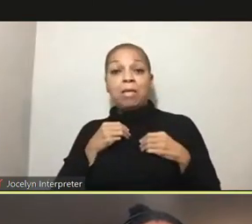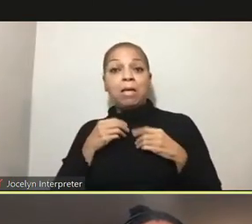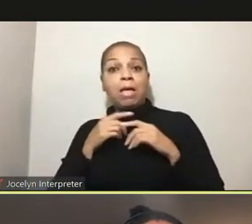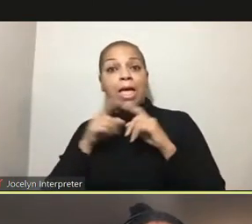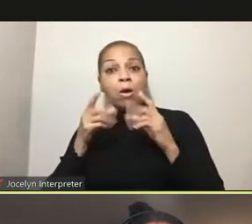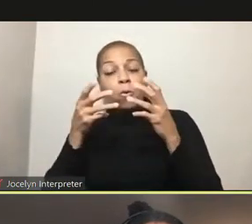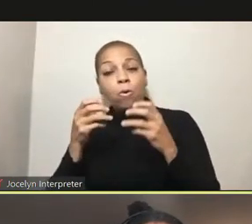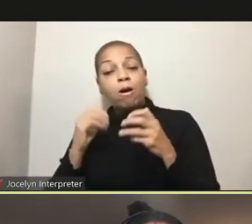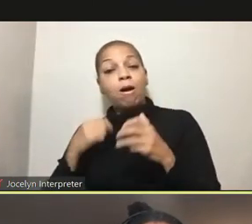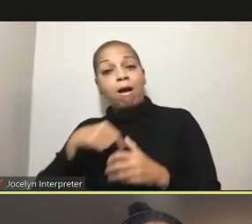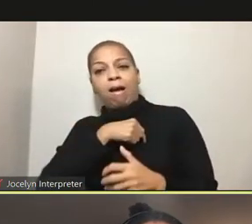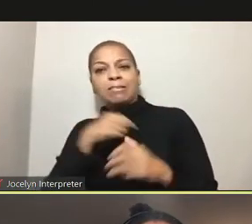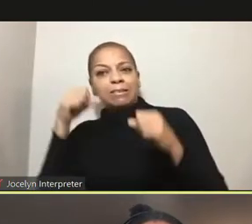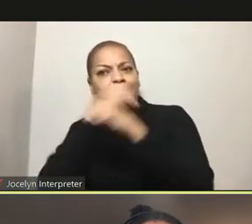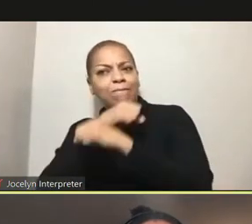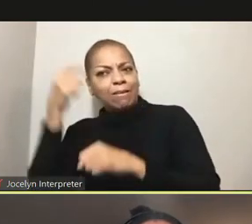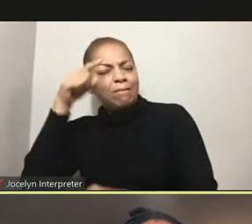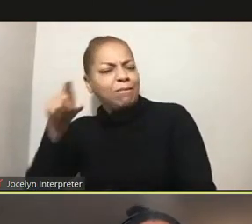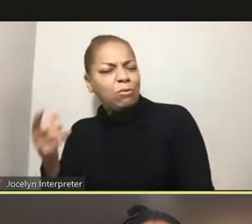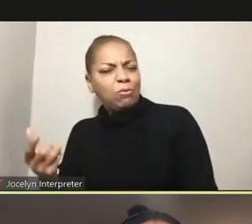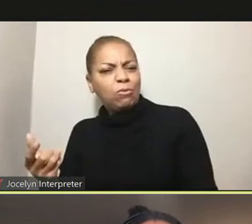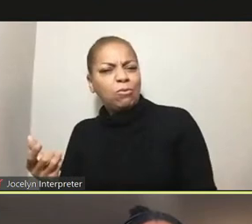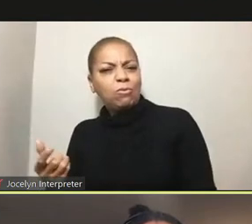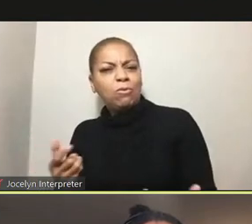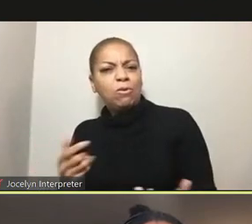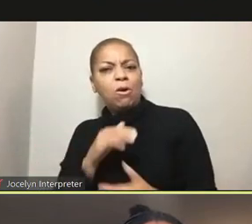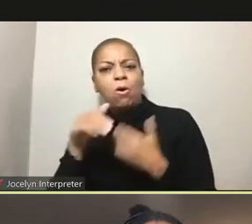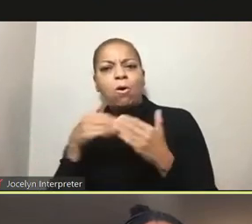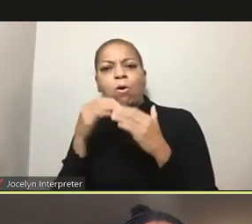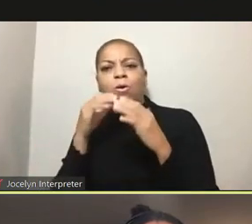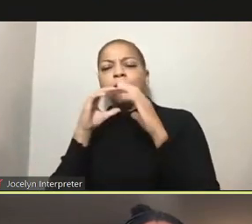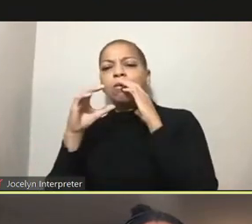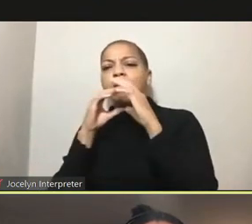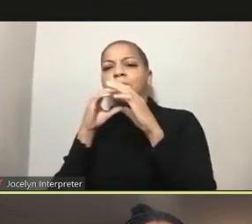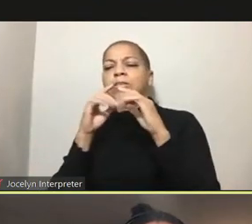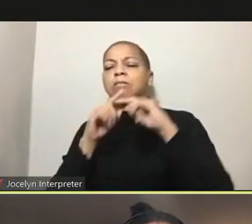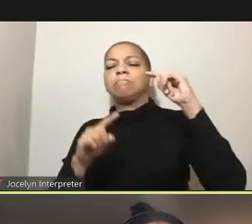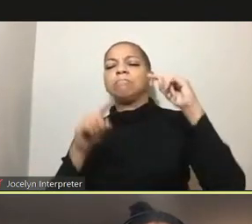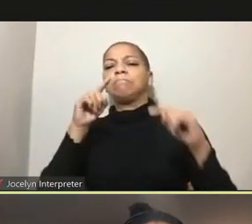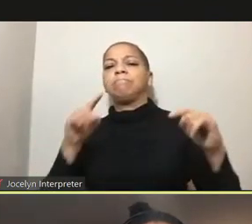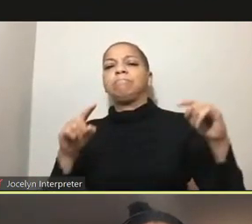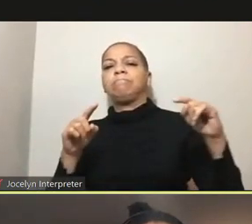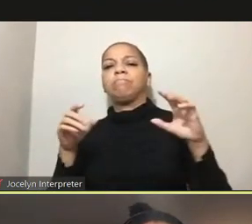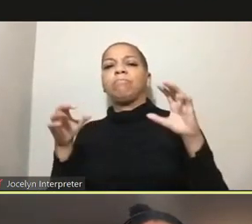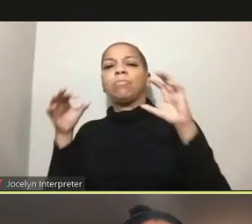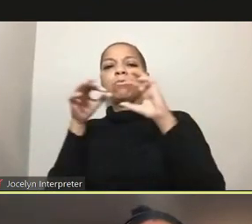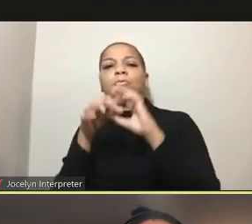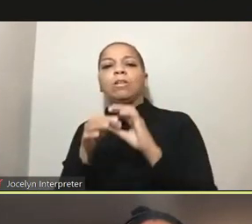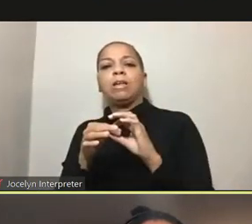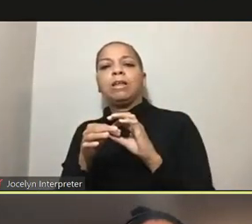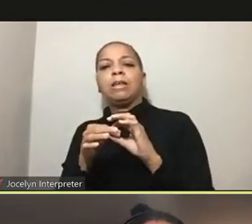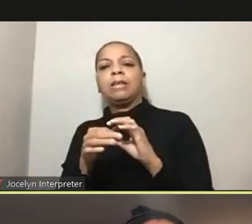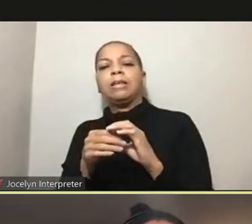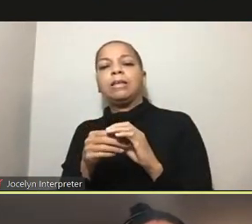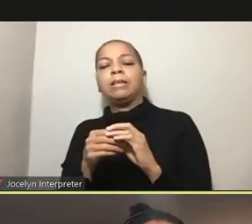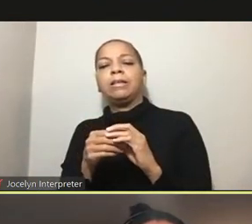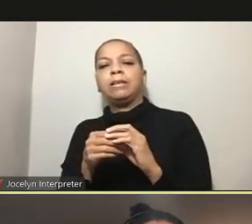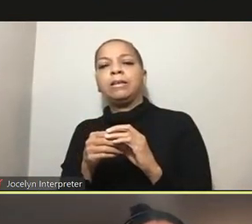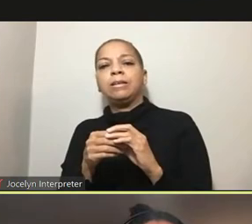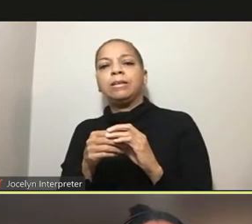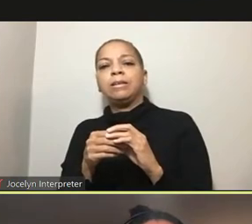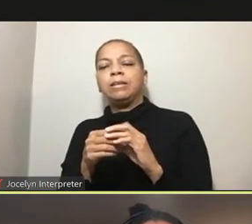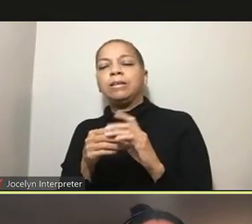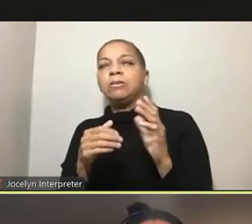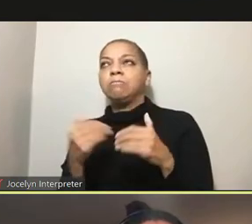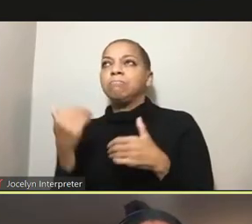other conversations all stem from that. And it's annoying because it's